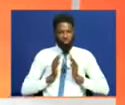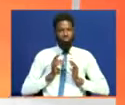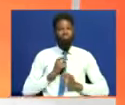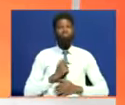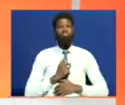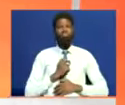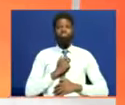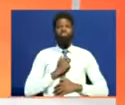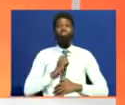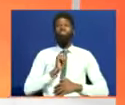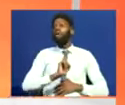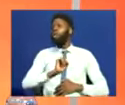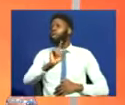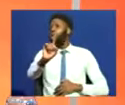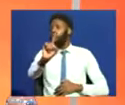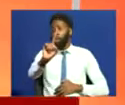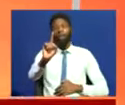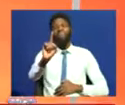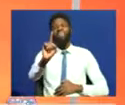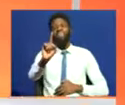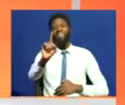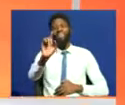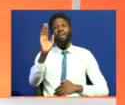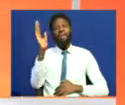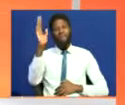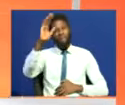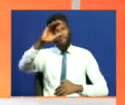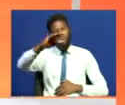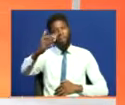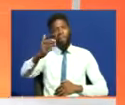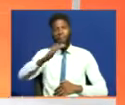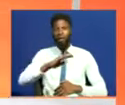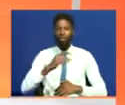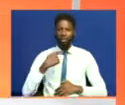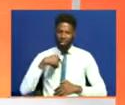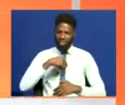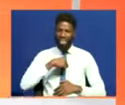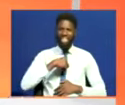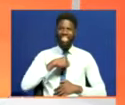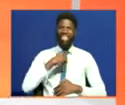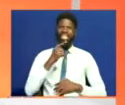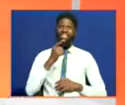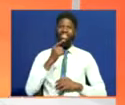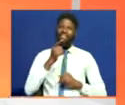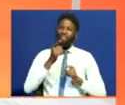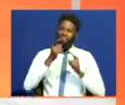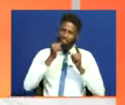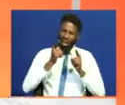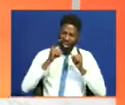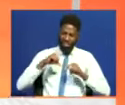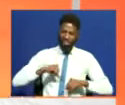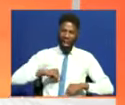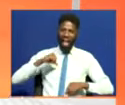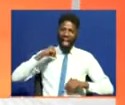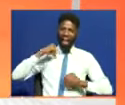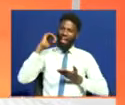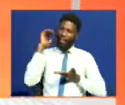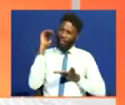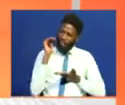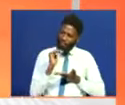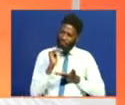maybe because then how do we lower our ego and say this is the reality of the things, you know, frustrations pile